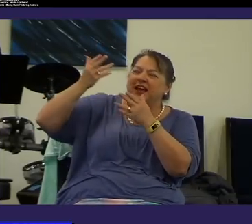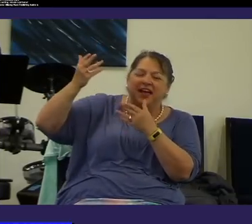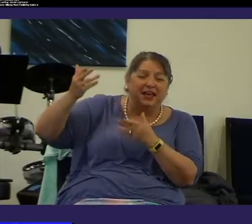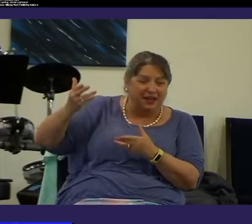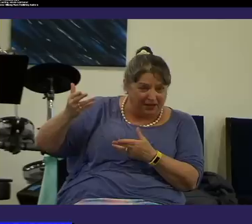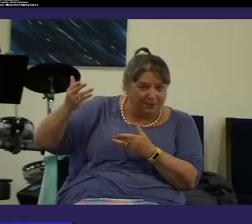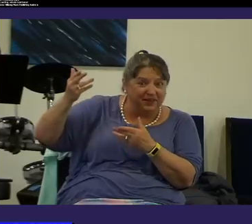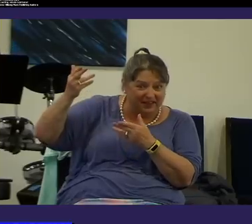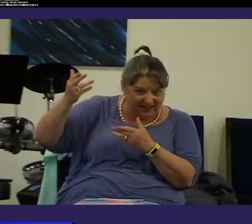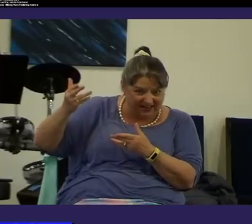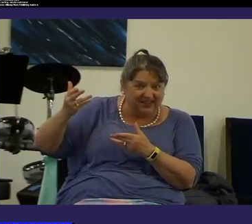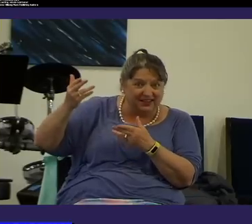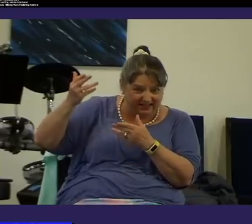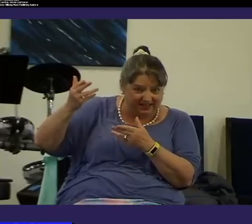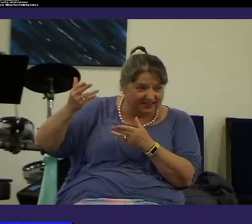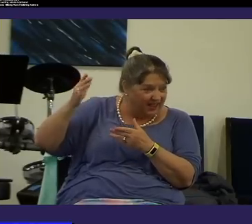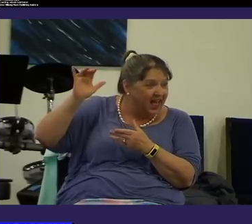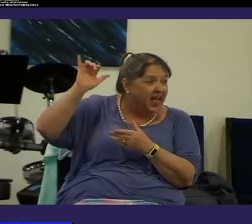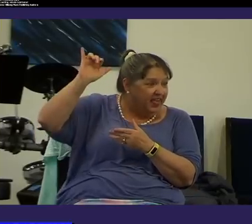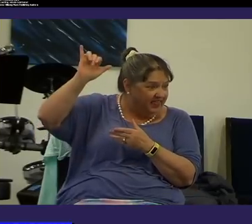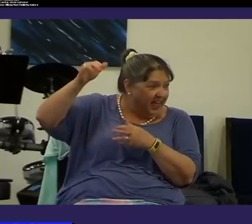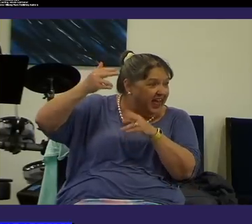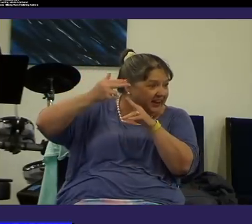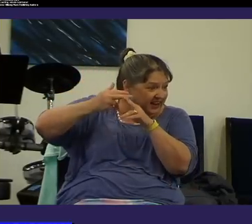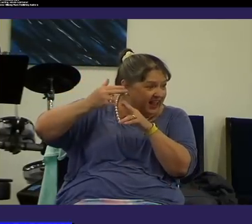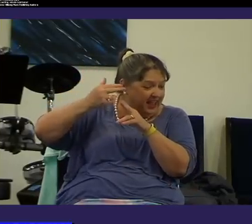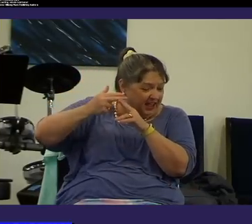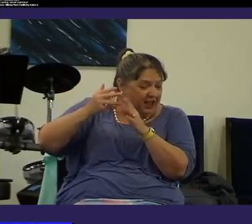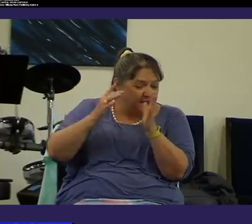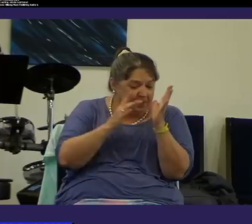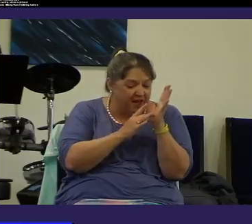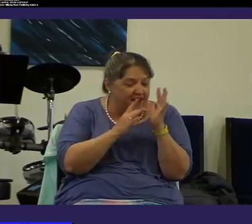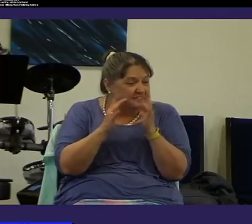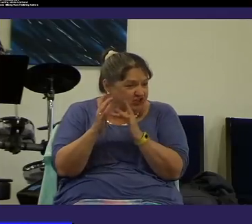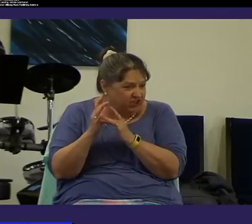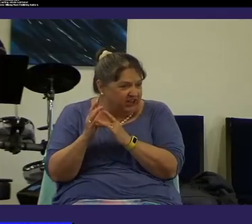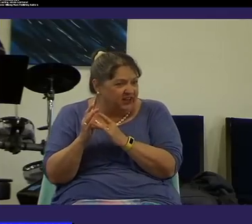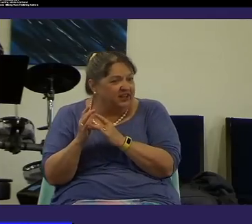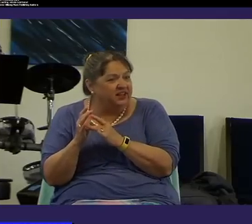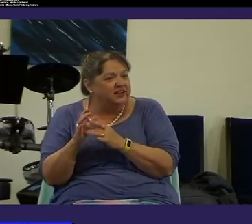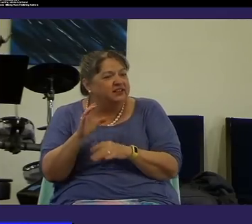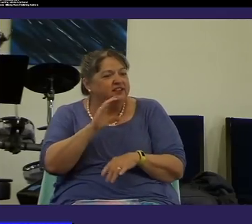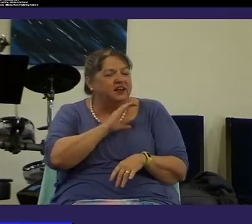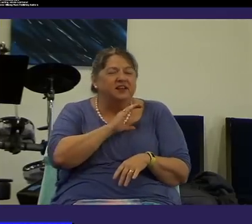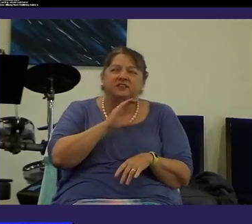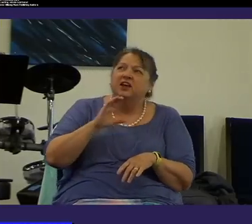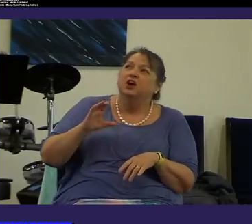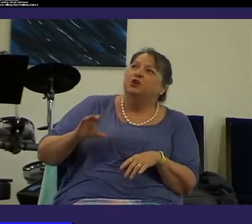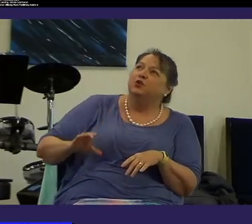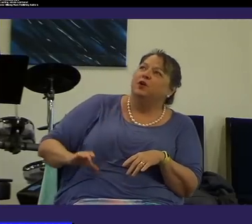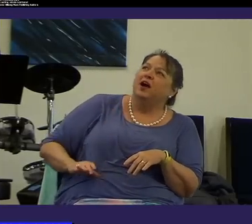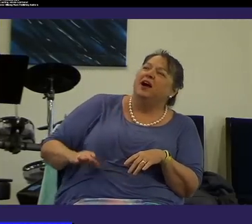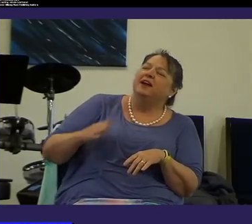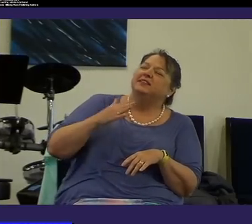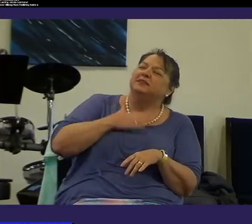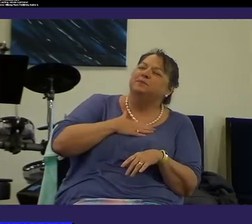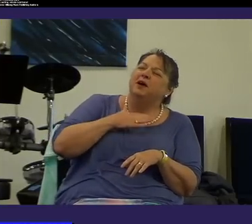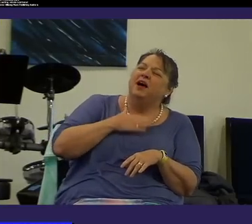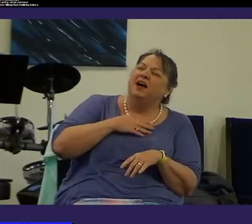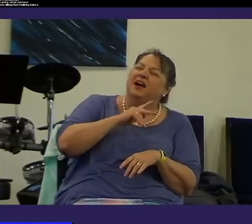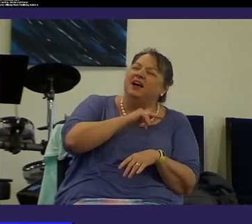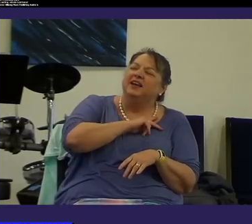wonderful name it is. The name of Jesus